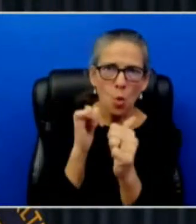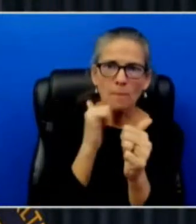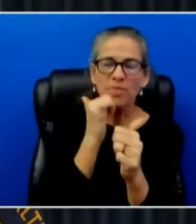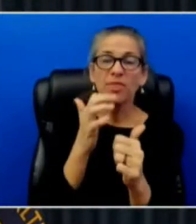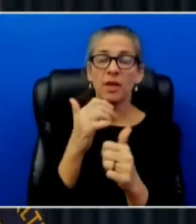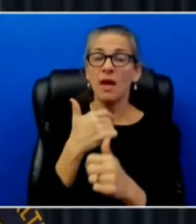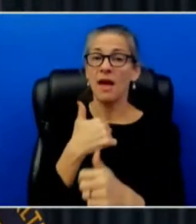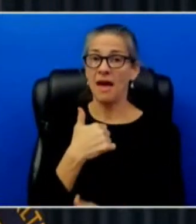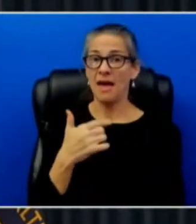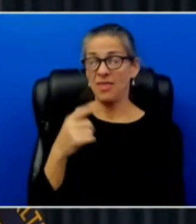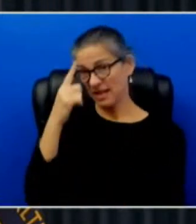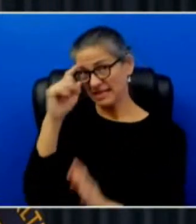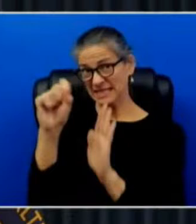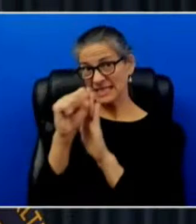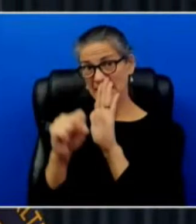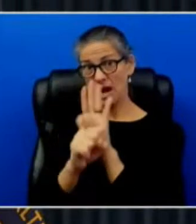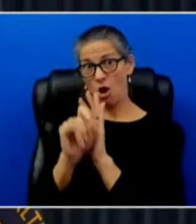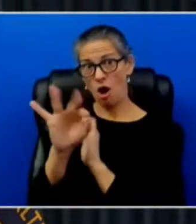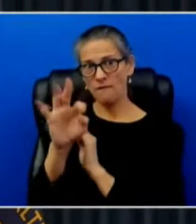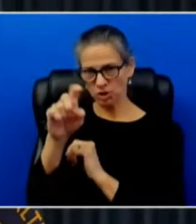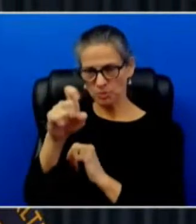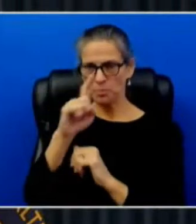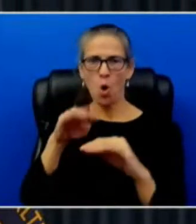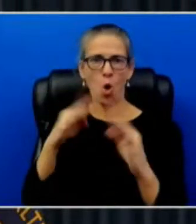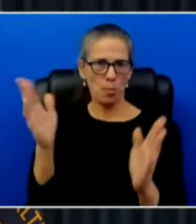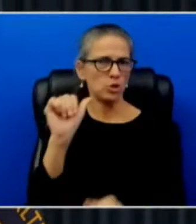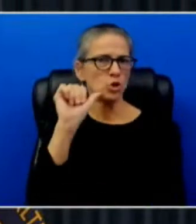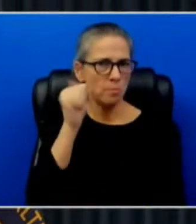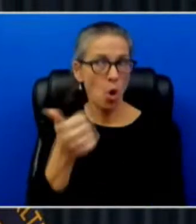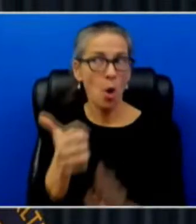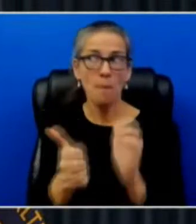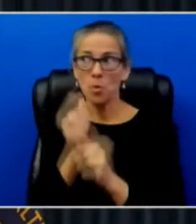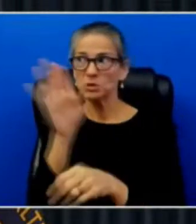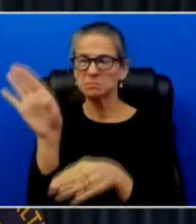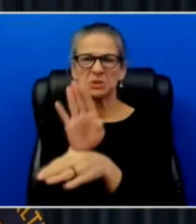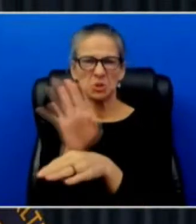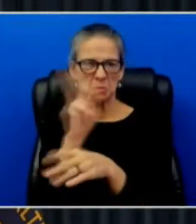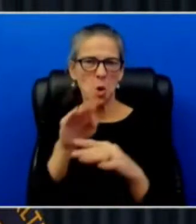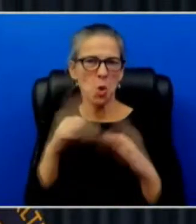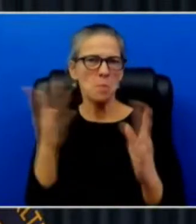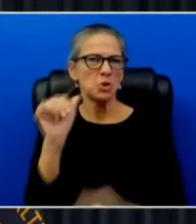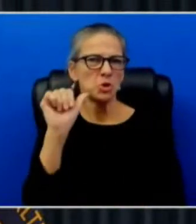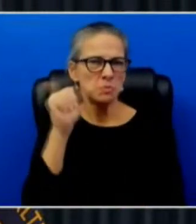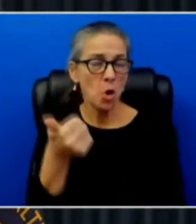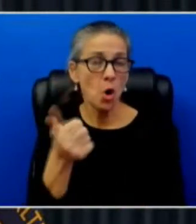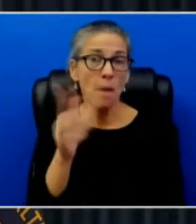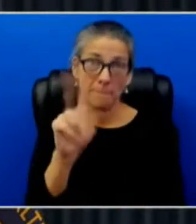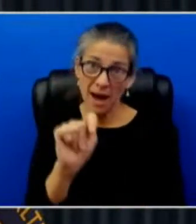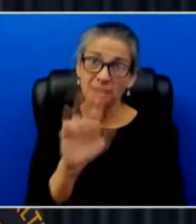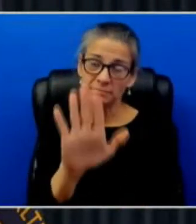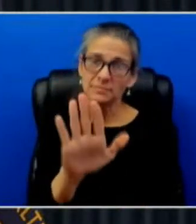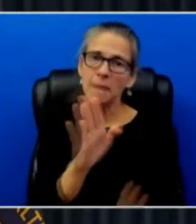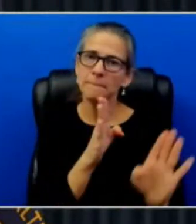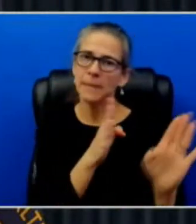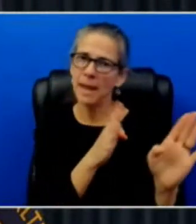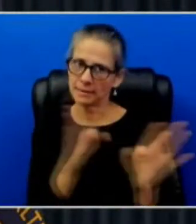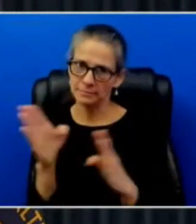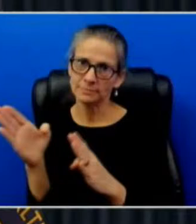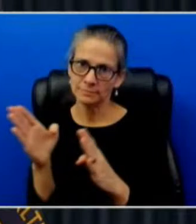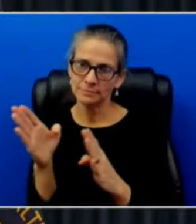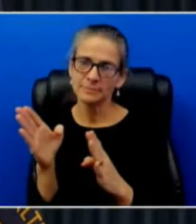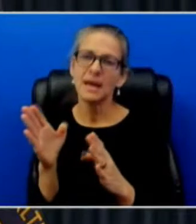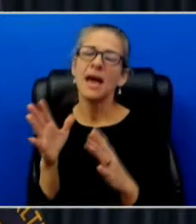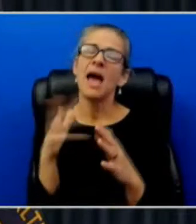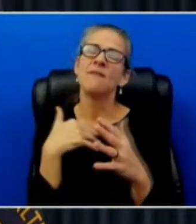be open tomorrow, and most businesses will be as well. People do need to plan extra time for your